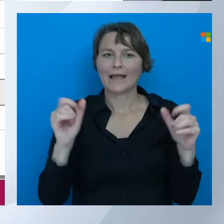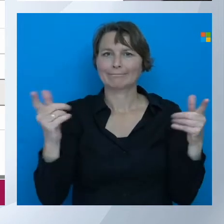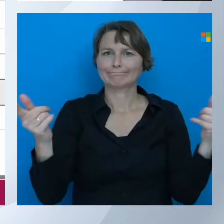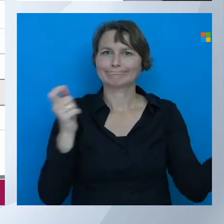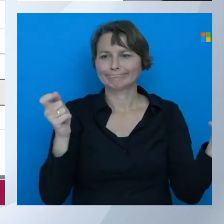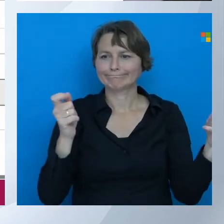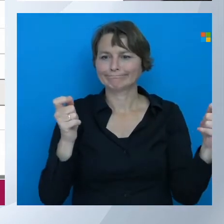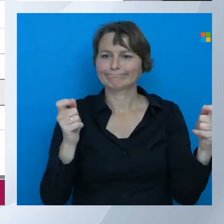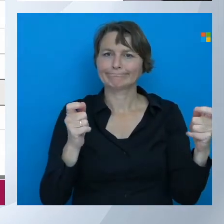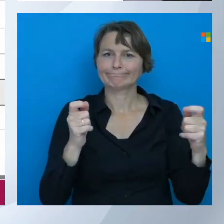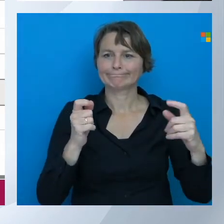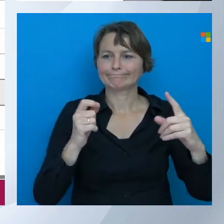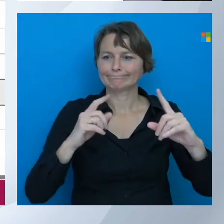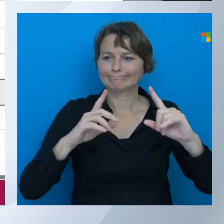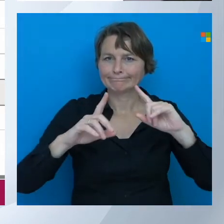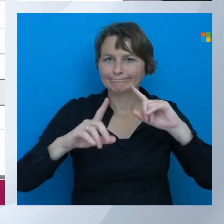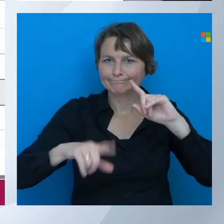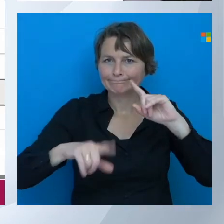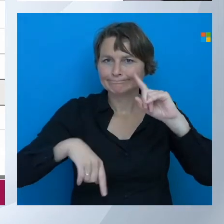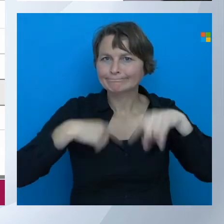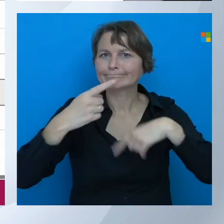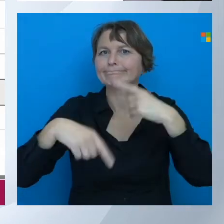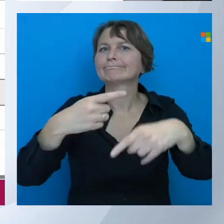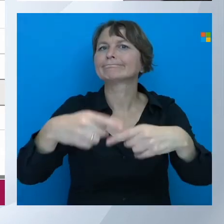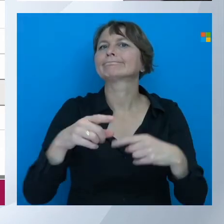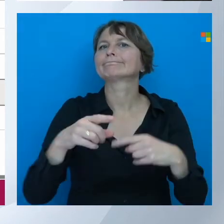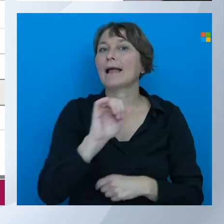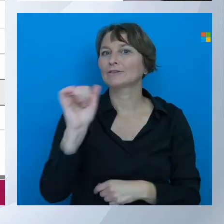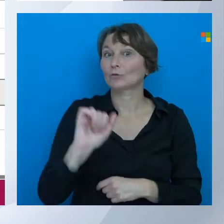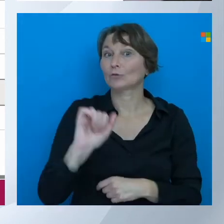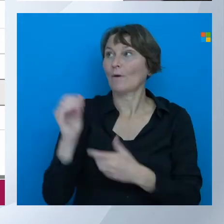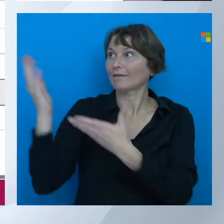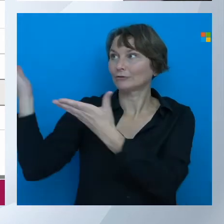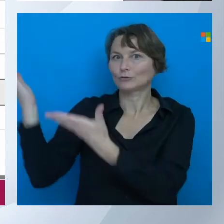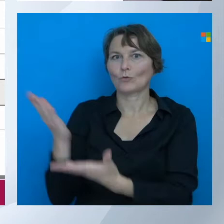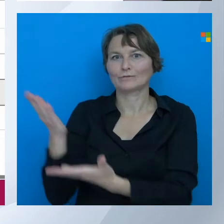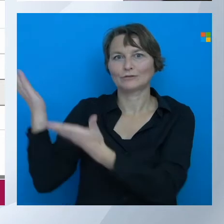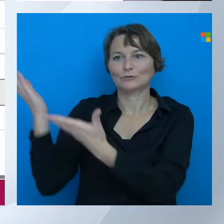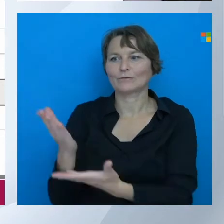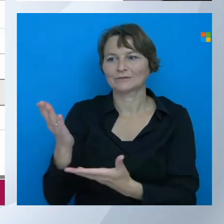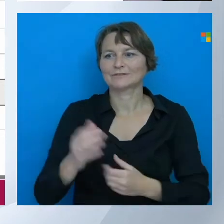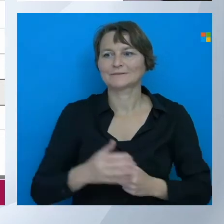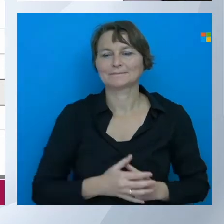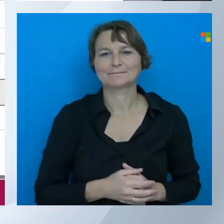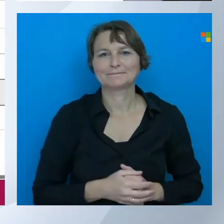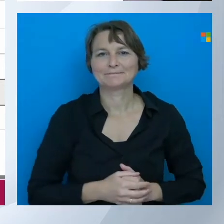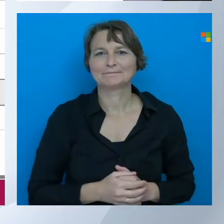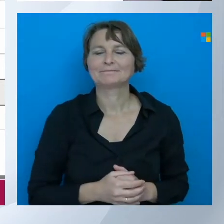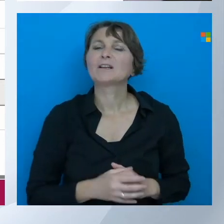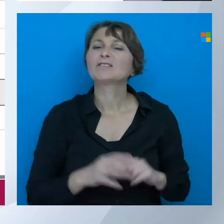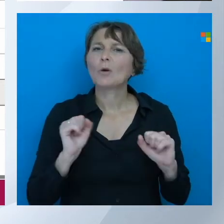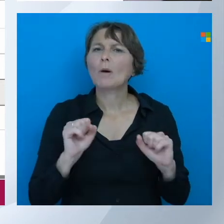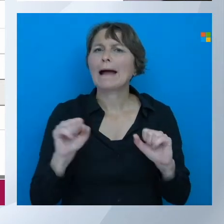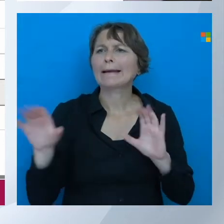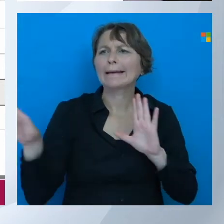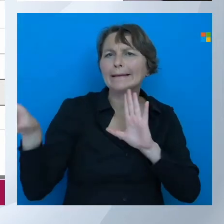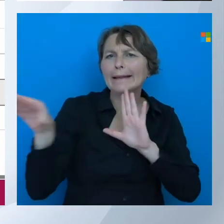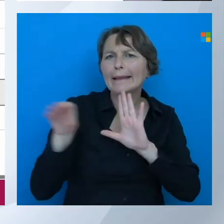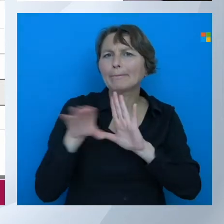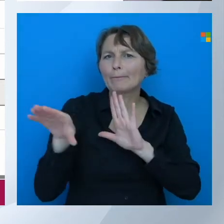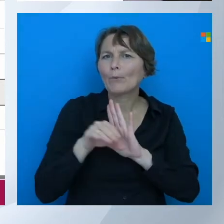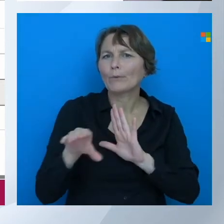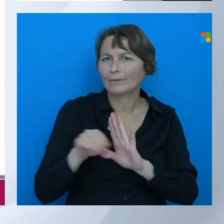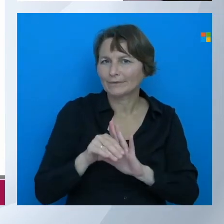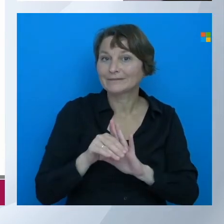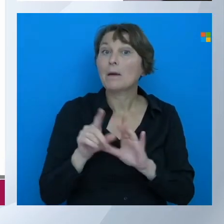through the services itself. So I can import and create and edit runbooks based on